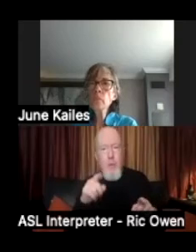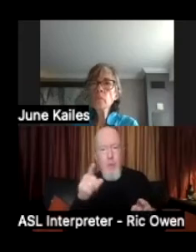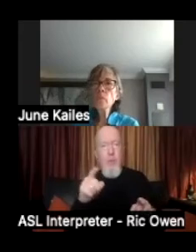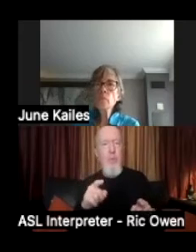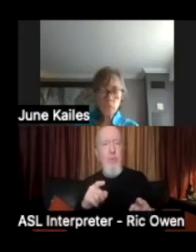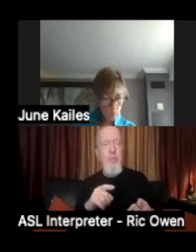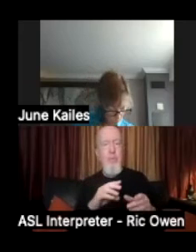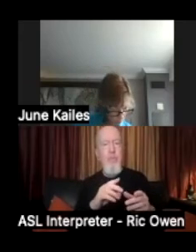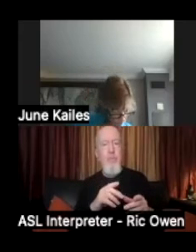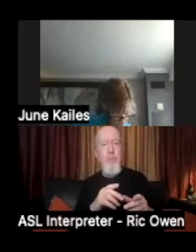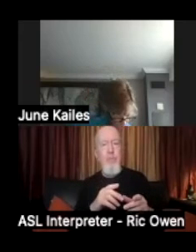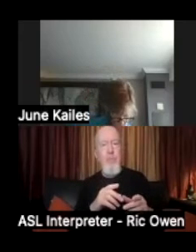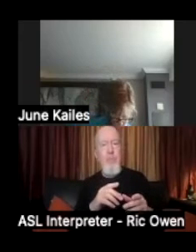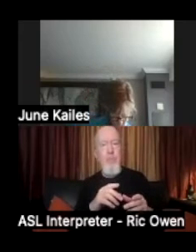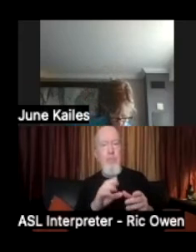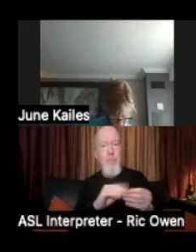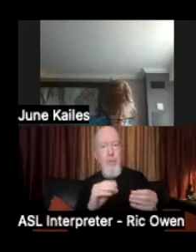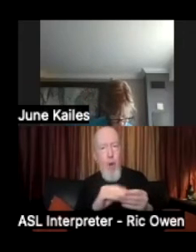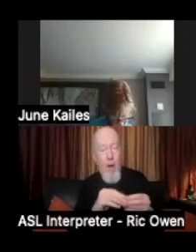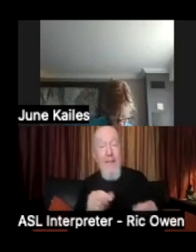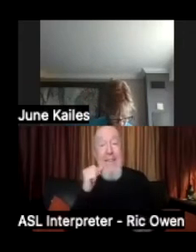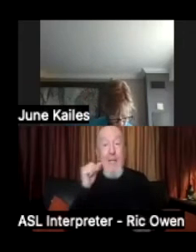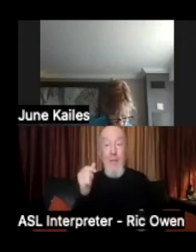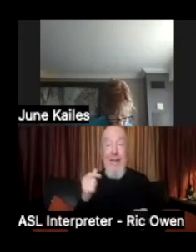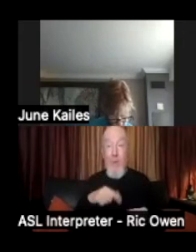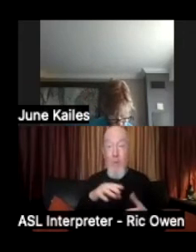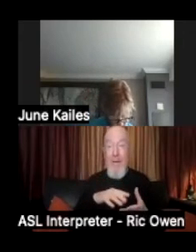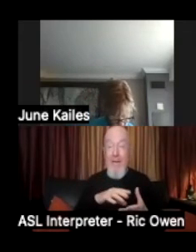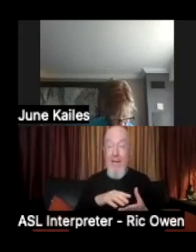in our exercises yesterday and this morning,